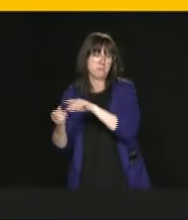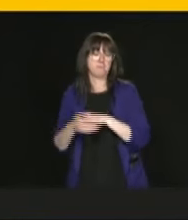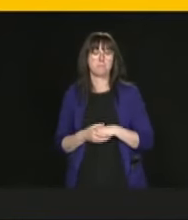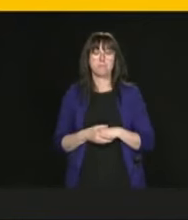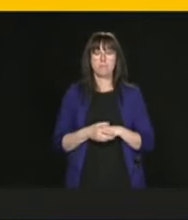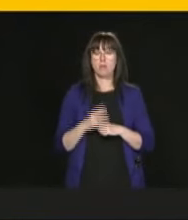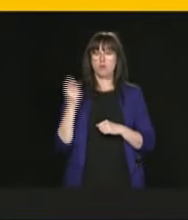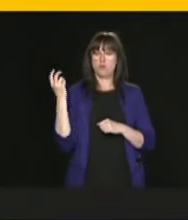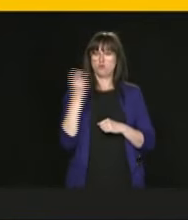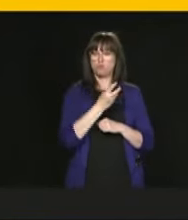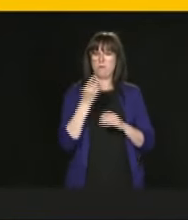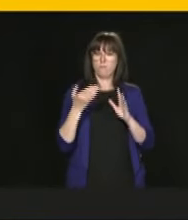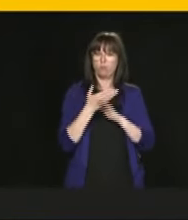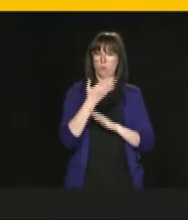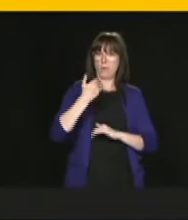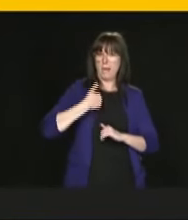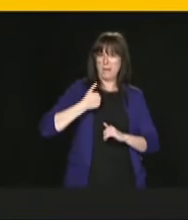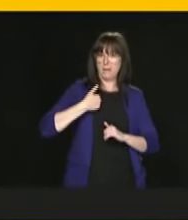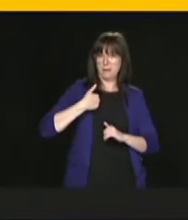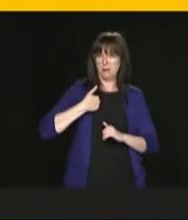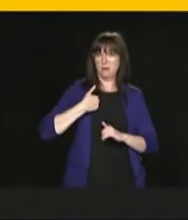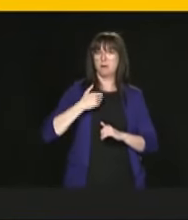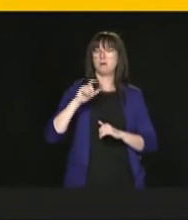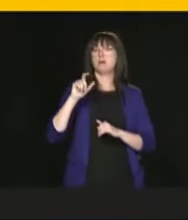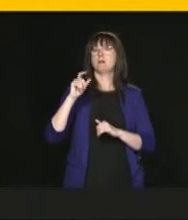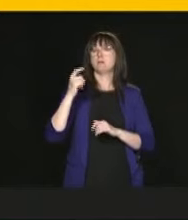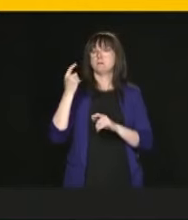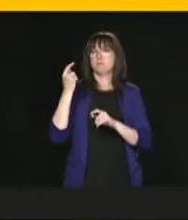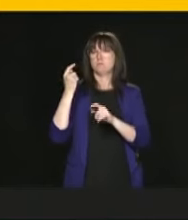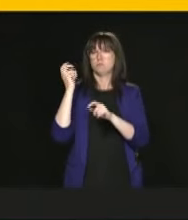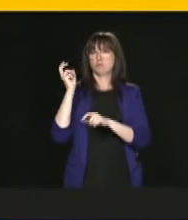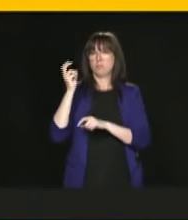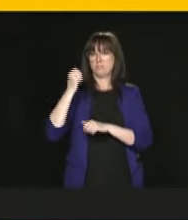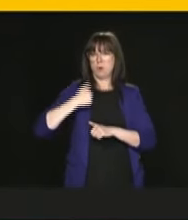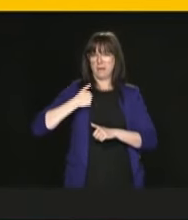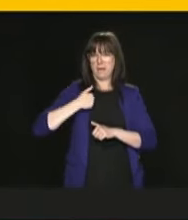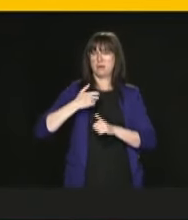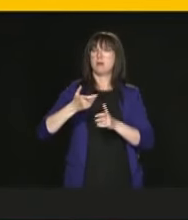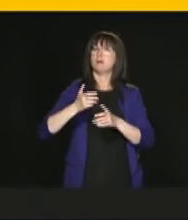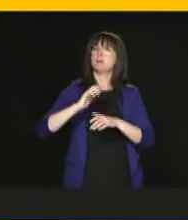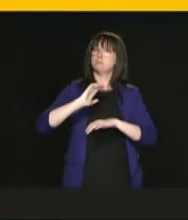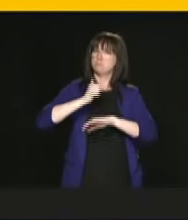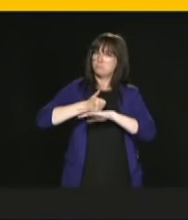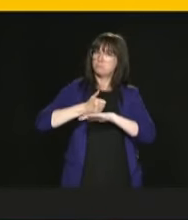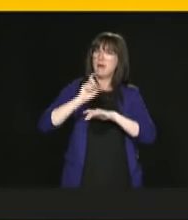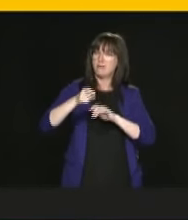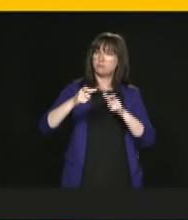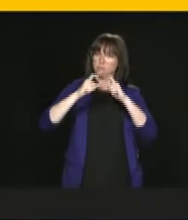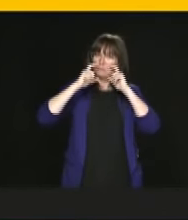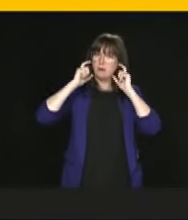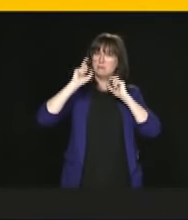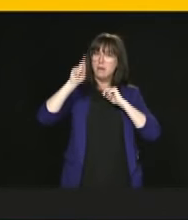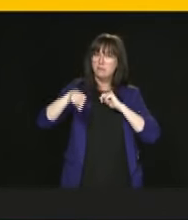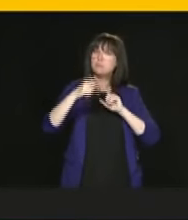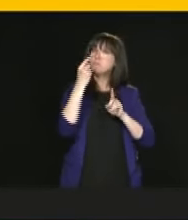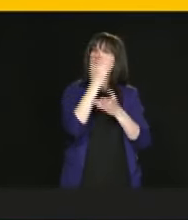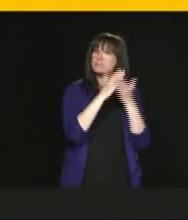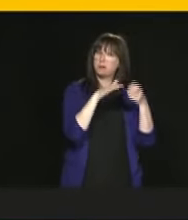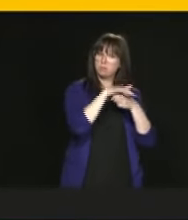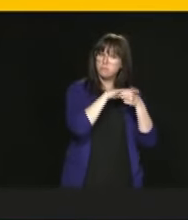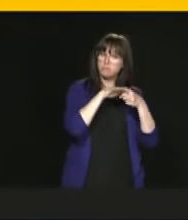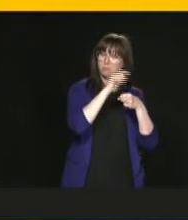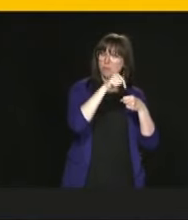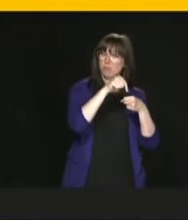has instituted certain measures, including the wearing of masks. Some jurisdictions still have measures